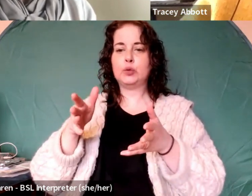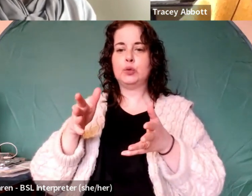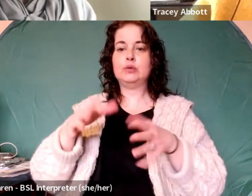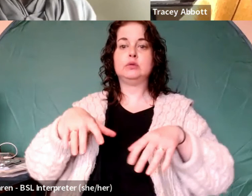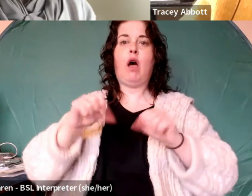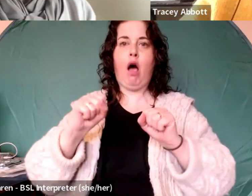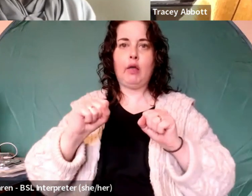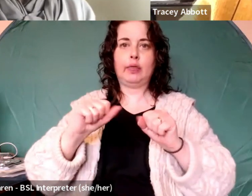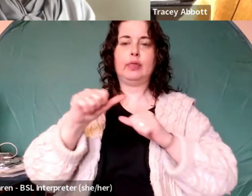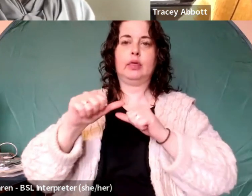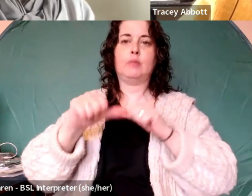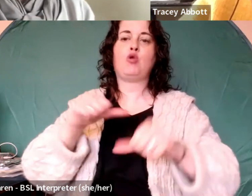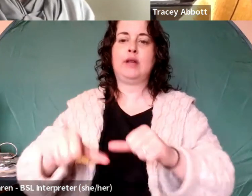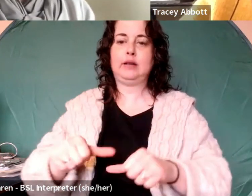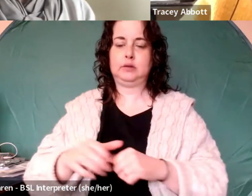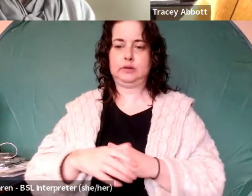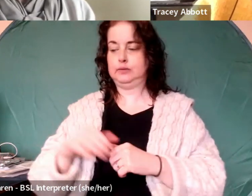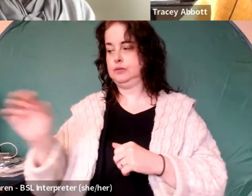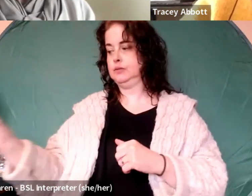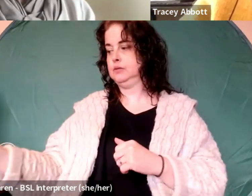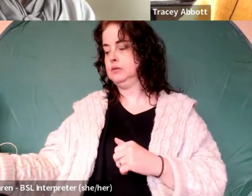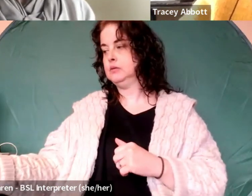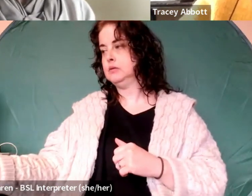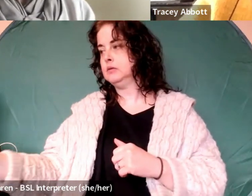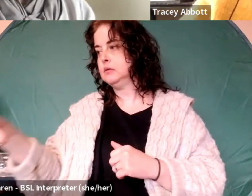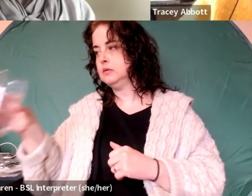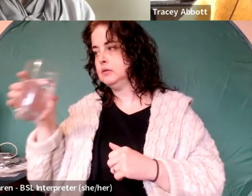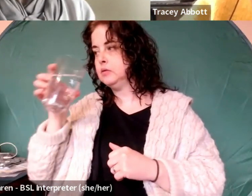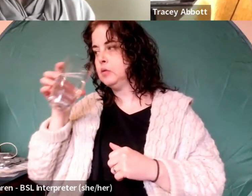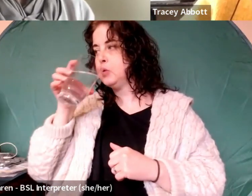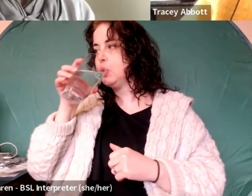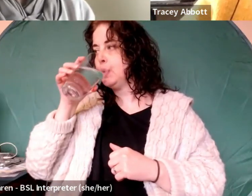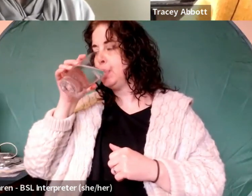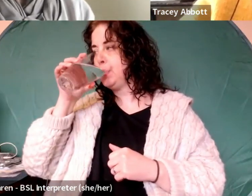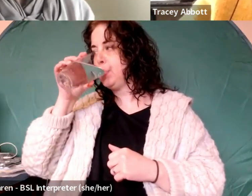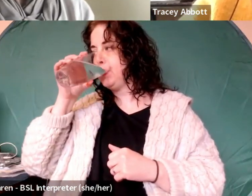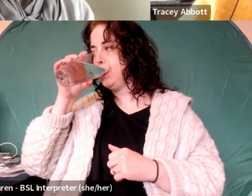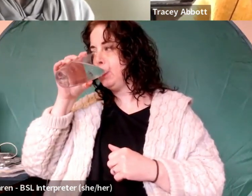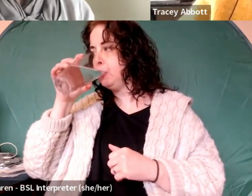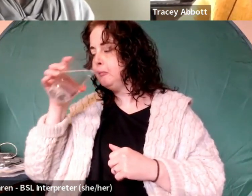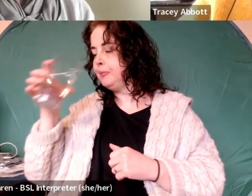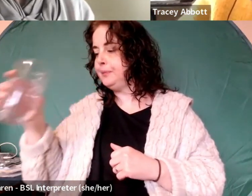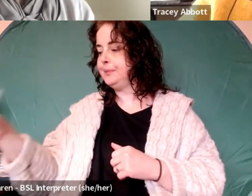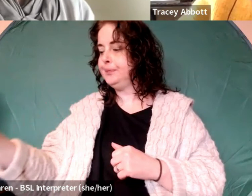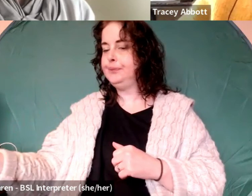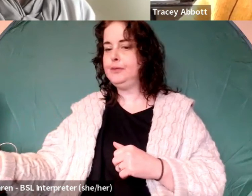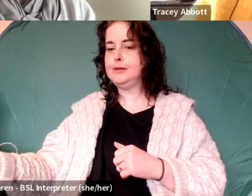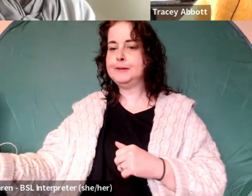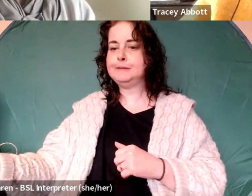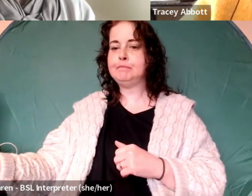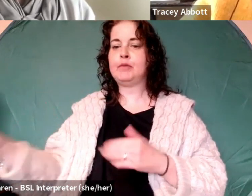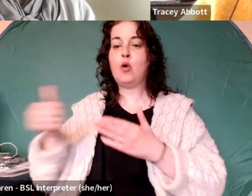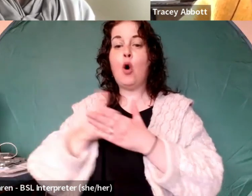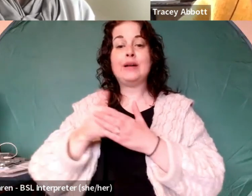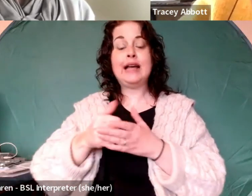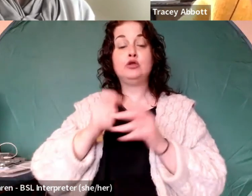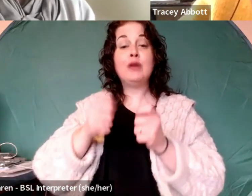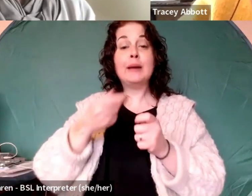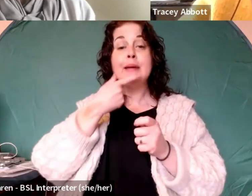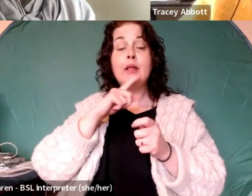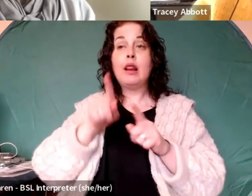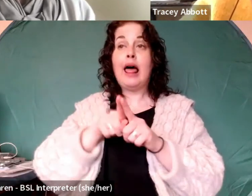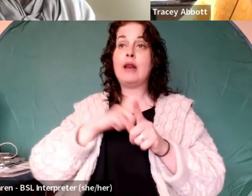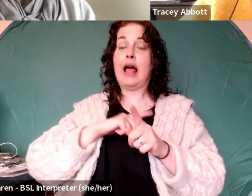start. Yeah, and I think it's just about, we've always been taught treat people as you would like to be treated yourself. And I think it's just about turning that